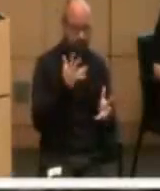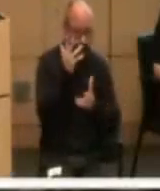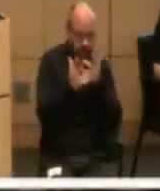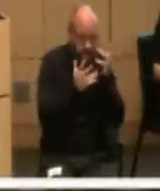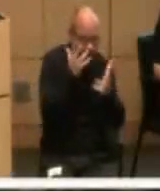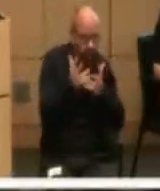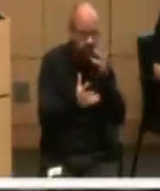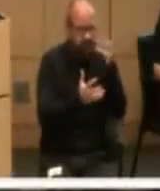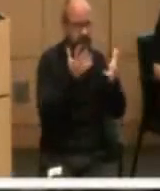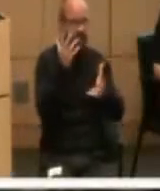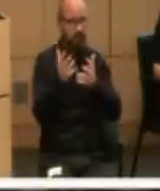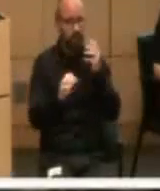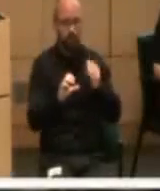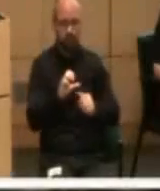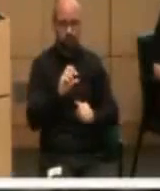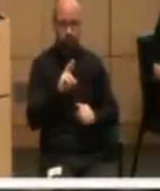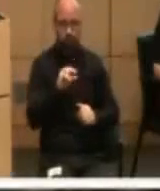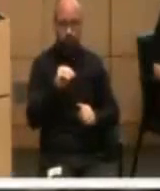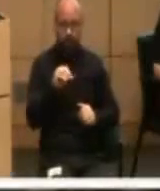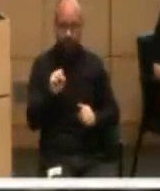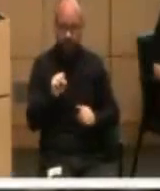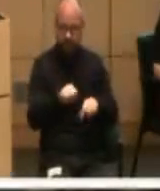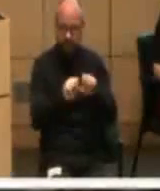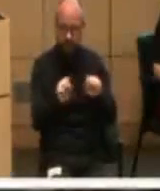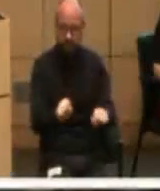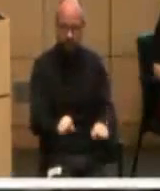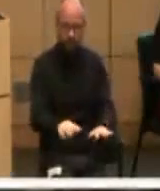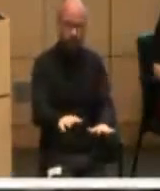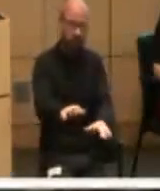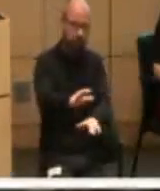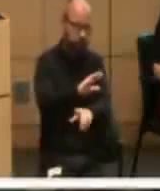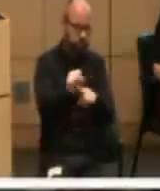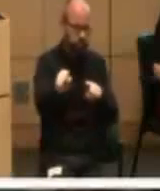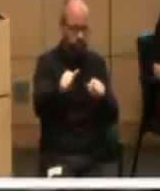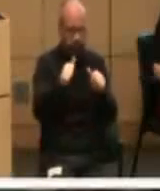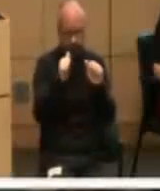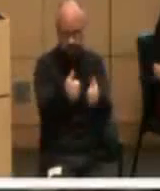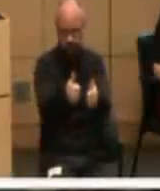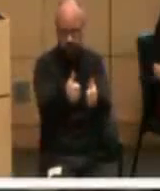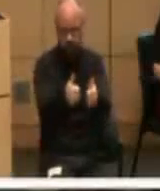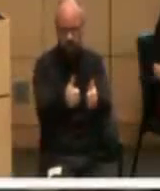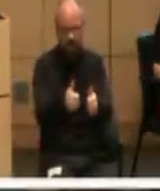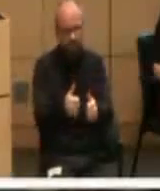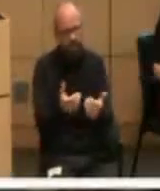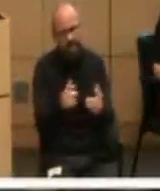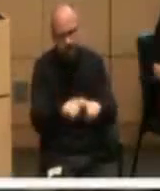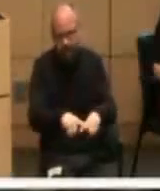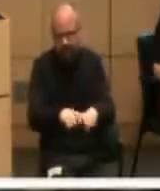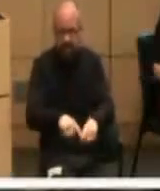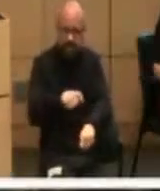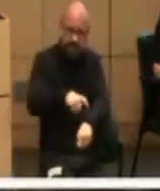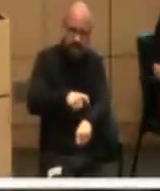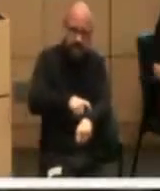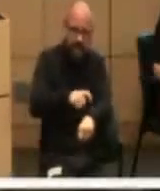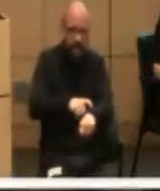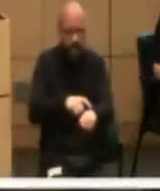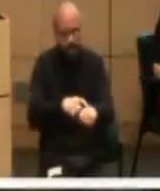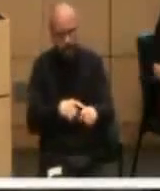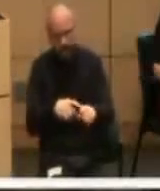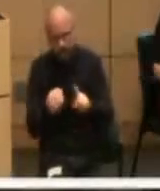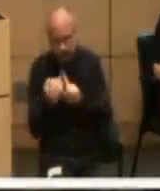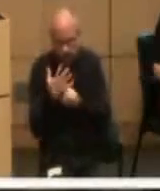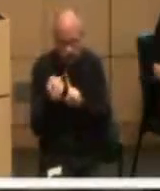cross system, she's in. It's all, that's excellent. I mean, so I think it's time and exposure and development.